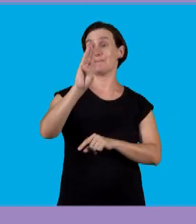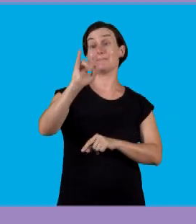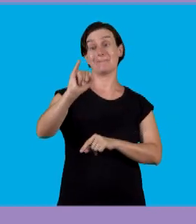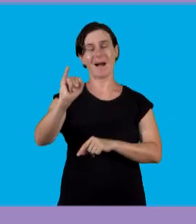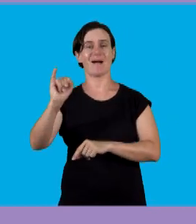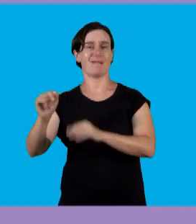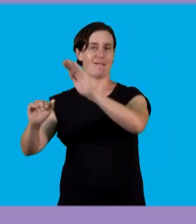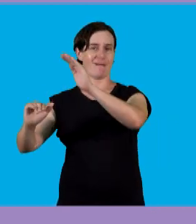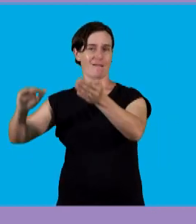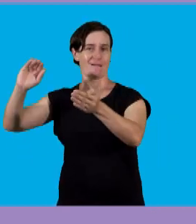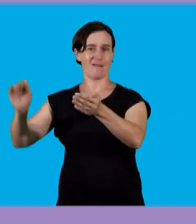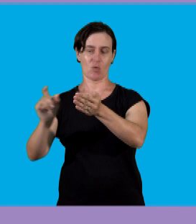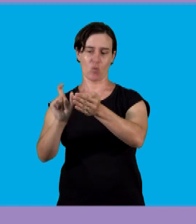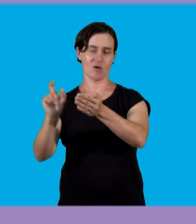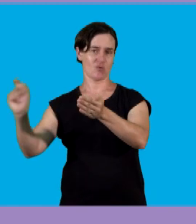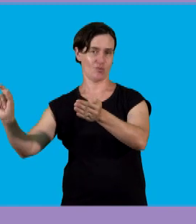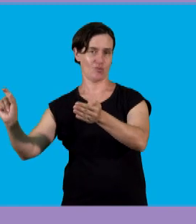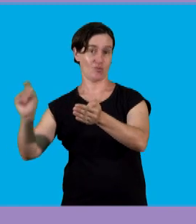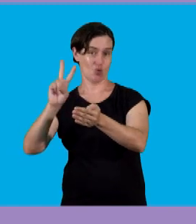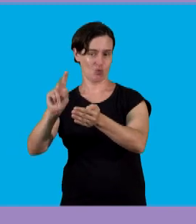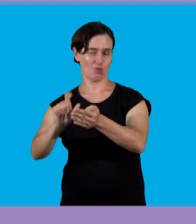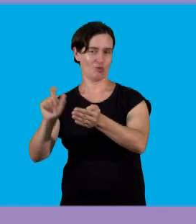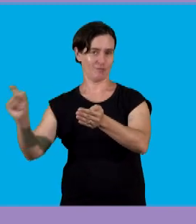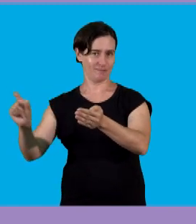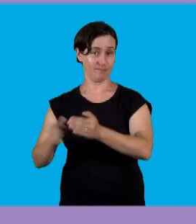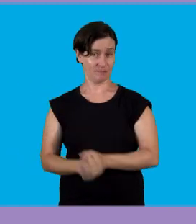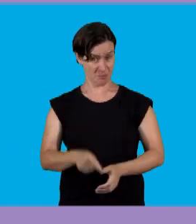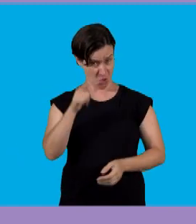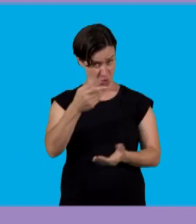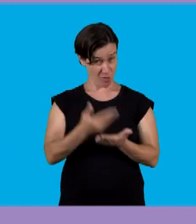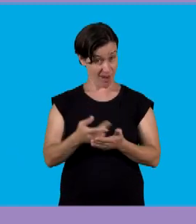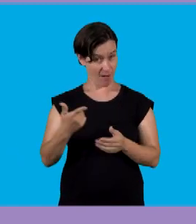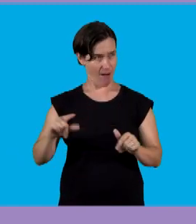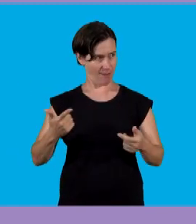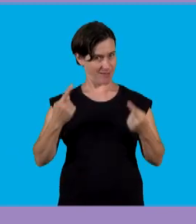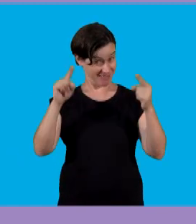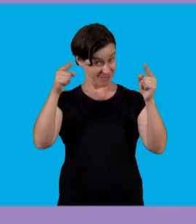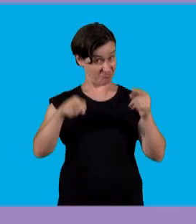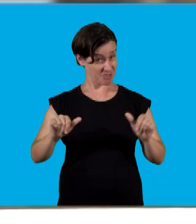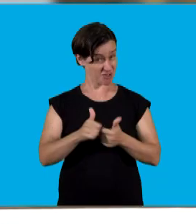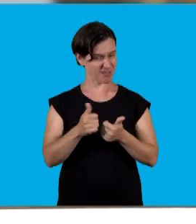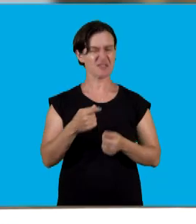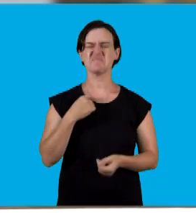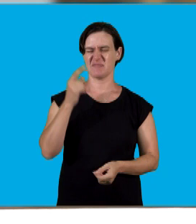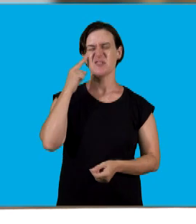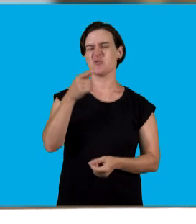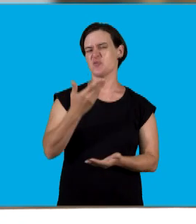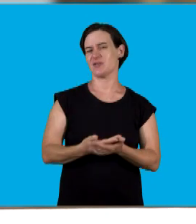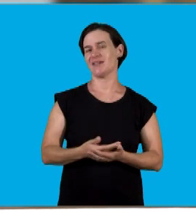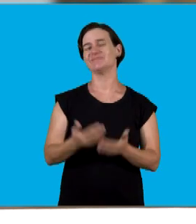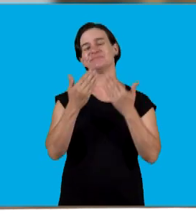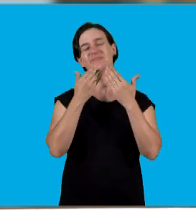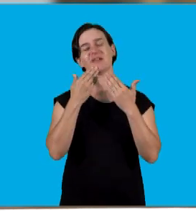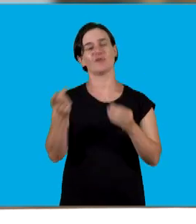binomial, 1, 2 terms. Can you succeed in this challenge? I know you can. Thank